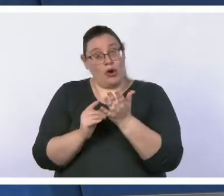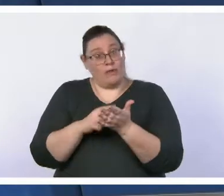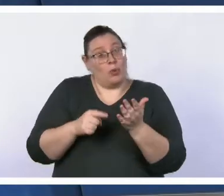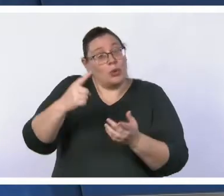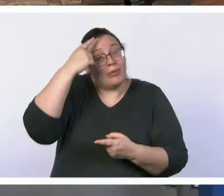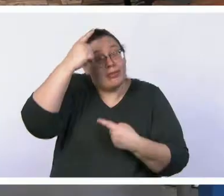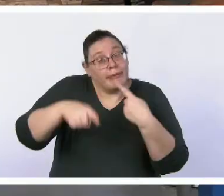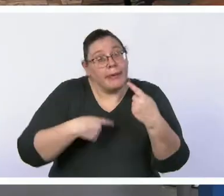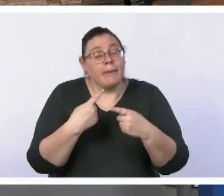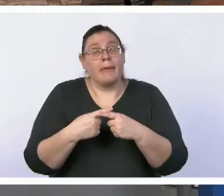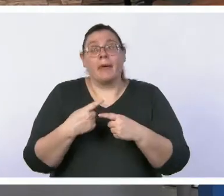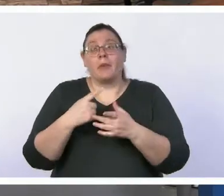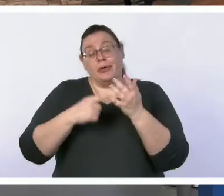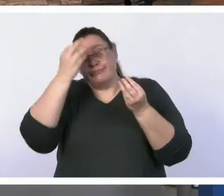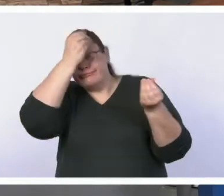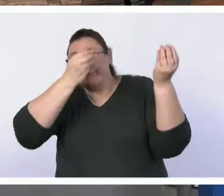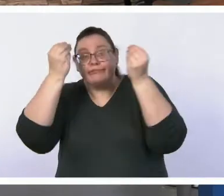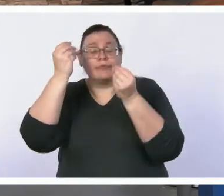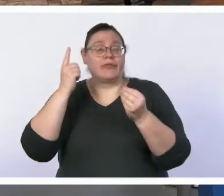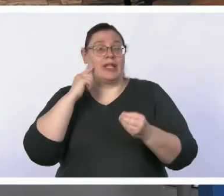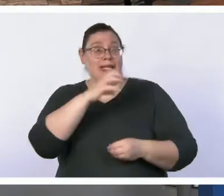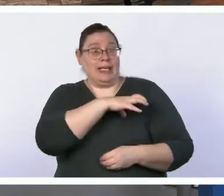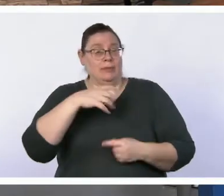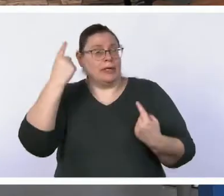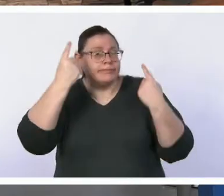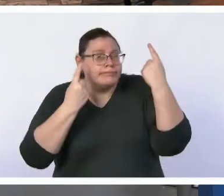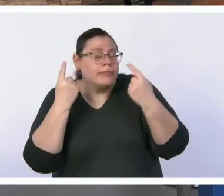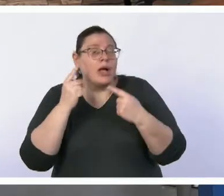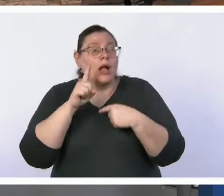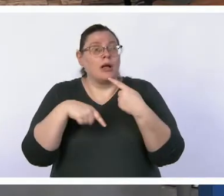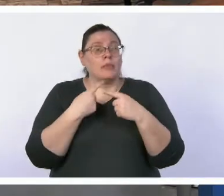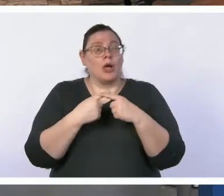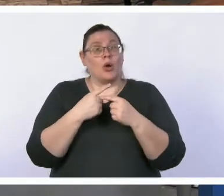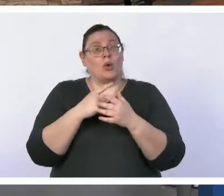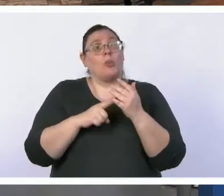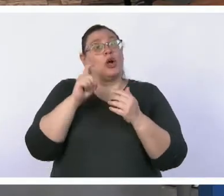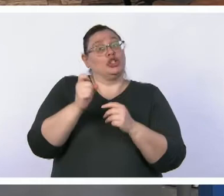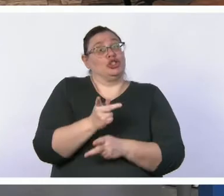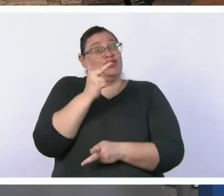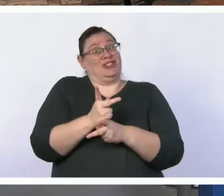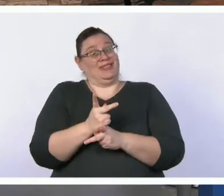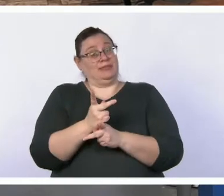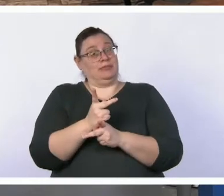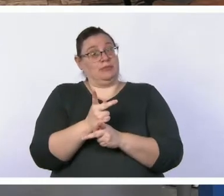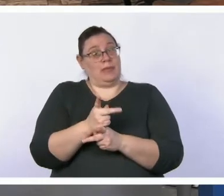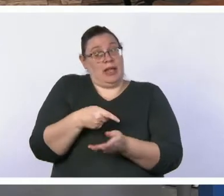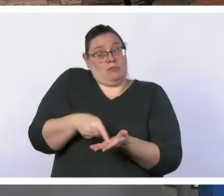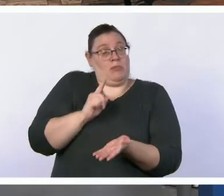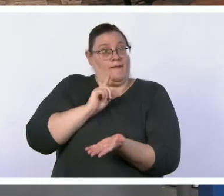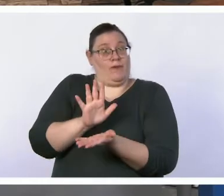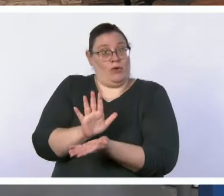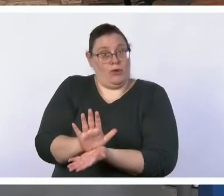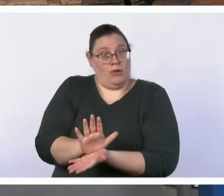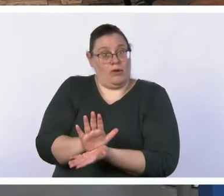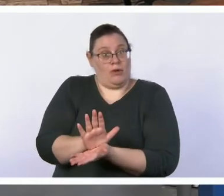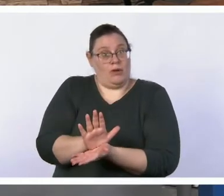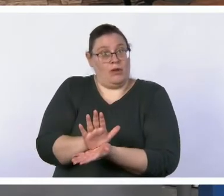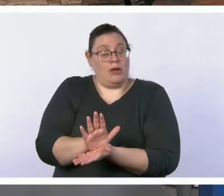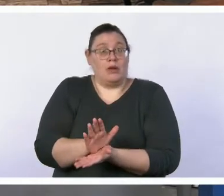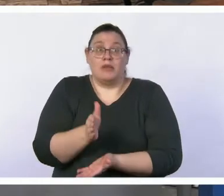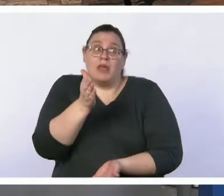and the committee's considerations about what should stay and be paid for that may not have